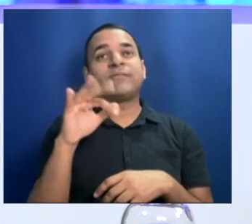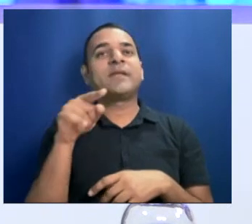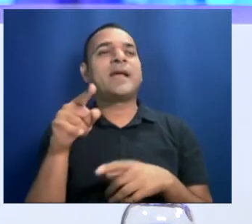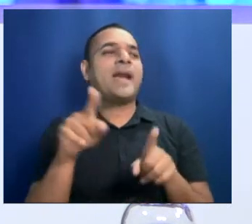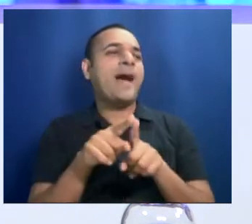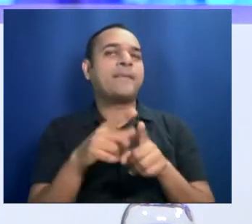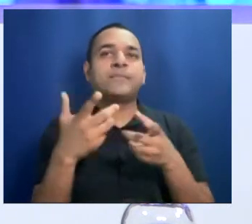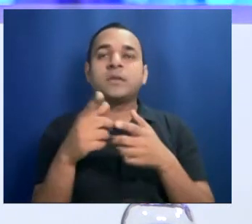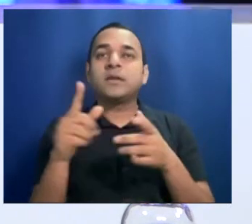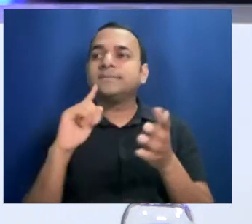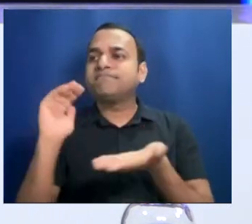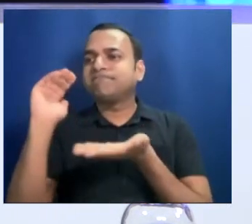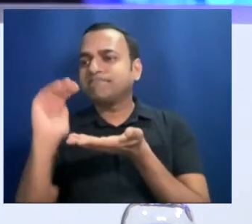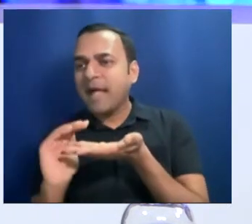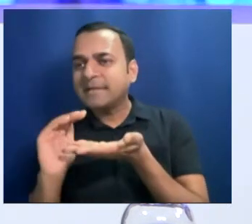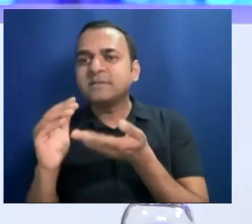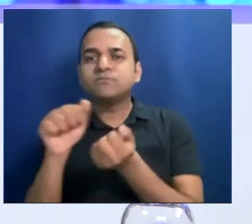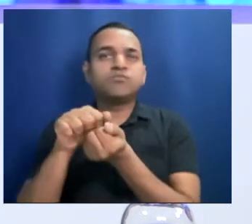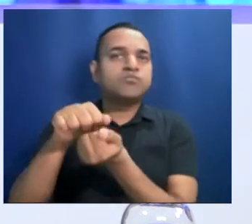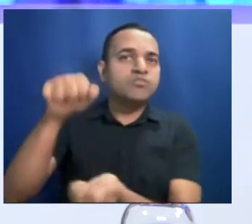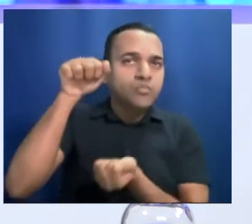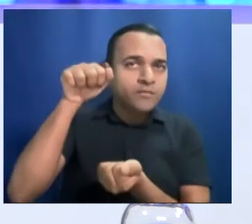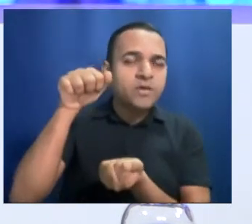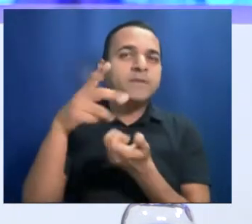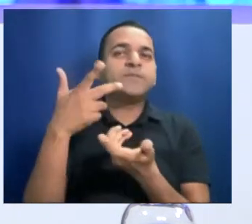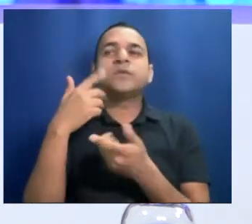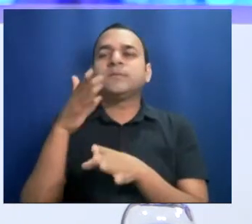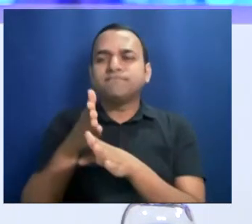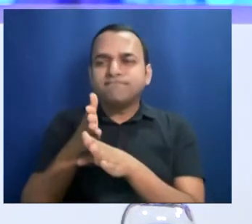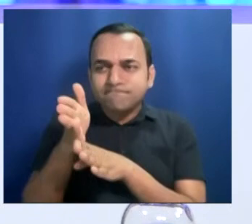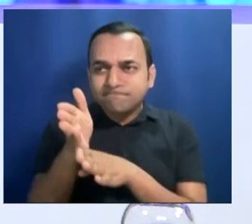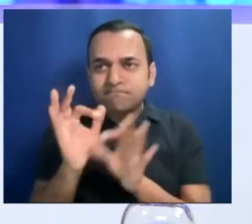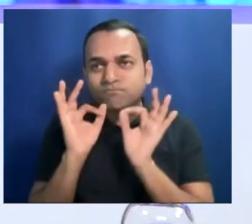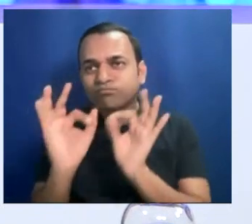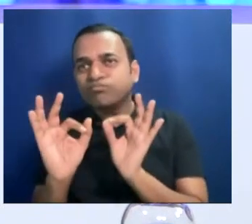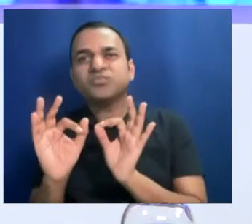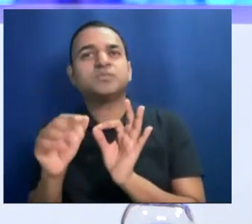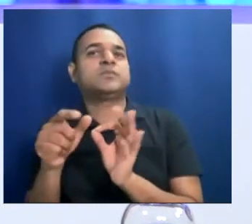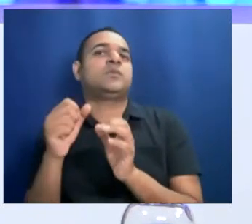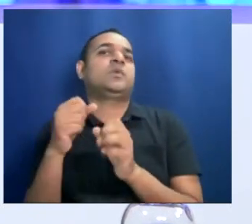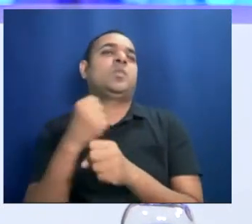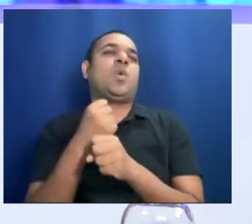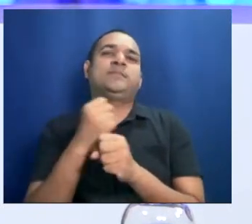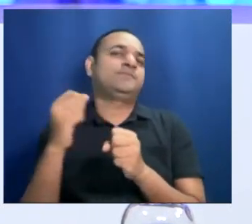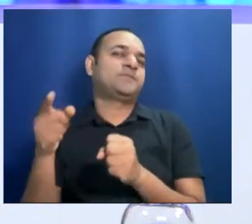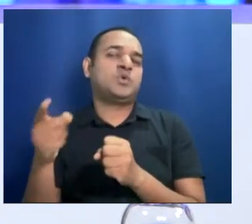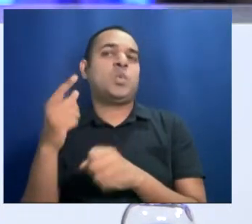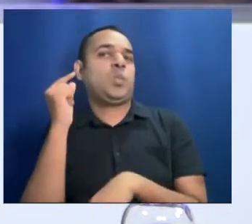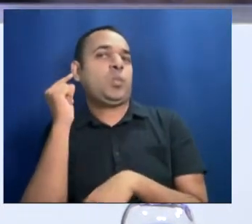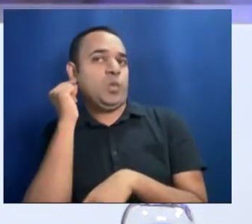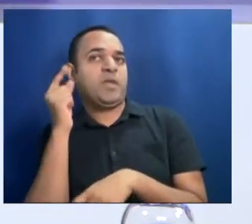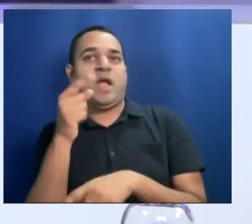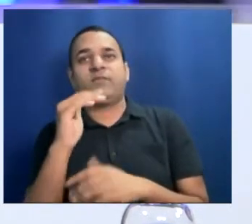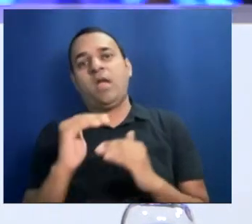professions or personal care workers, there the share of women is even higher. So it comes to even 95%.